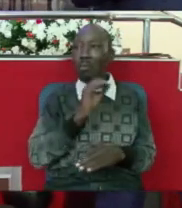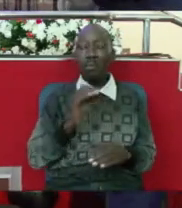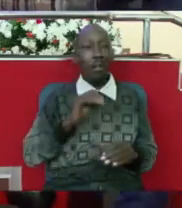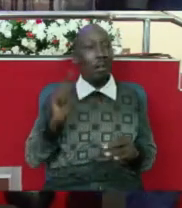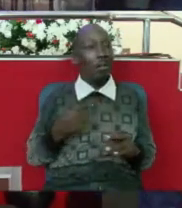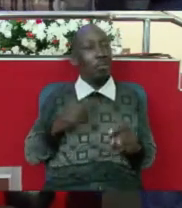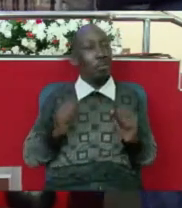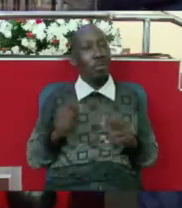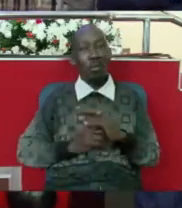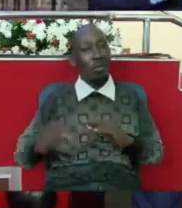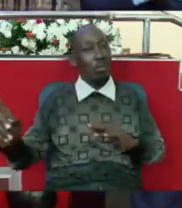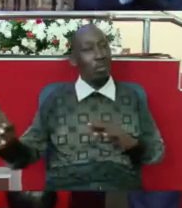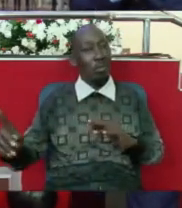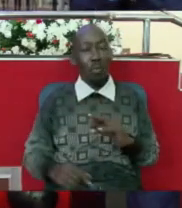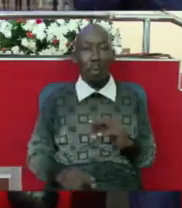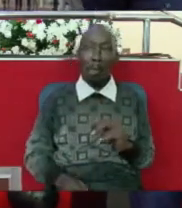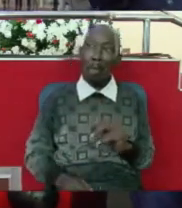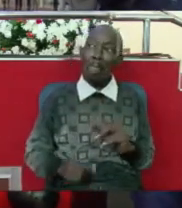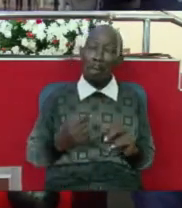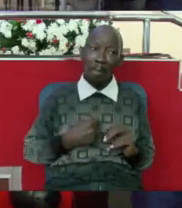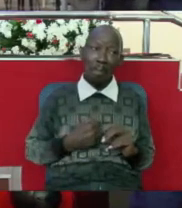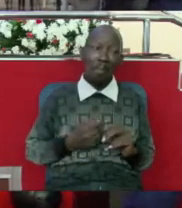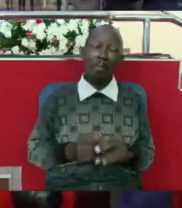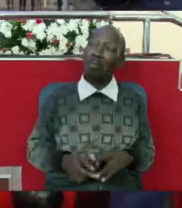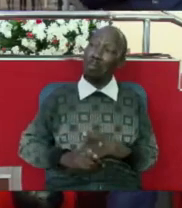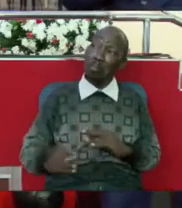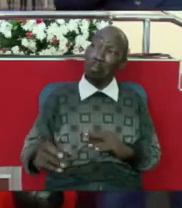here. Lango itafunguka na mimi nitapotea.